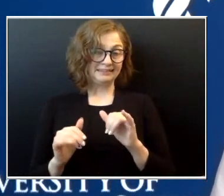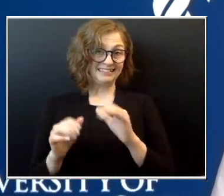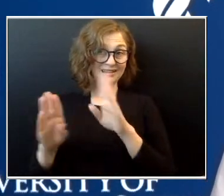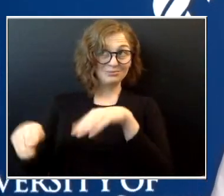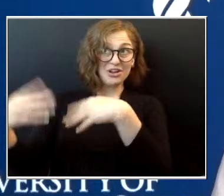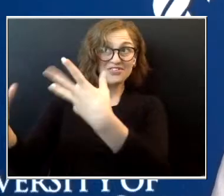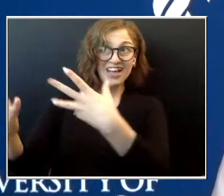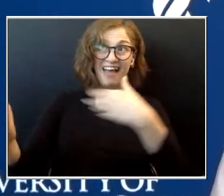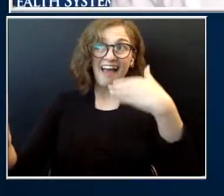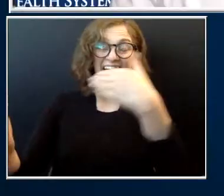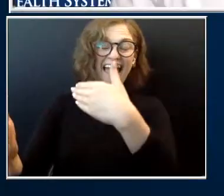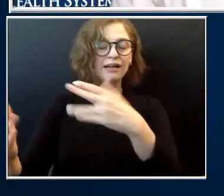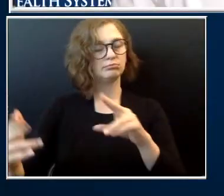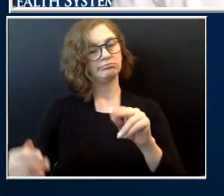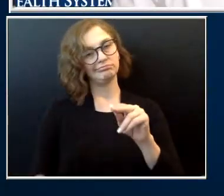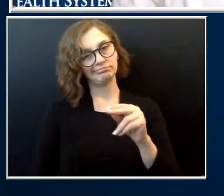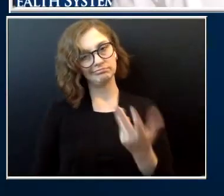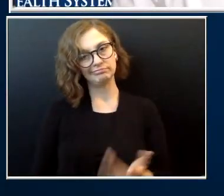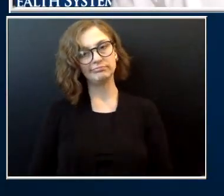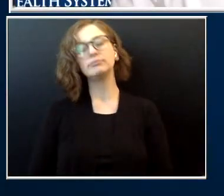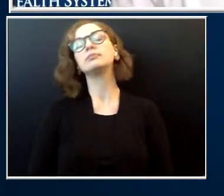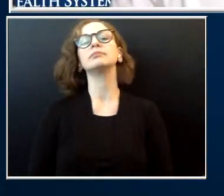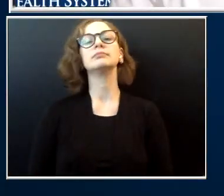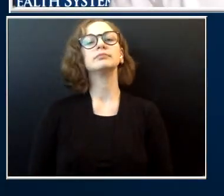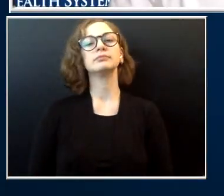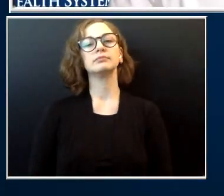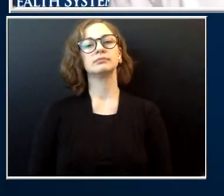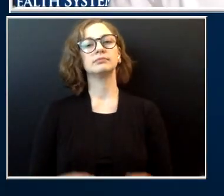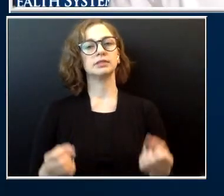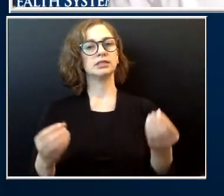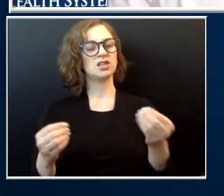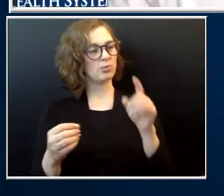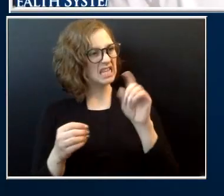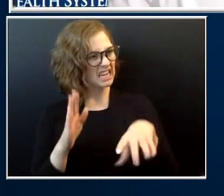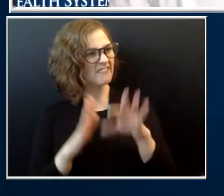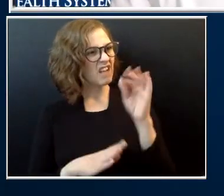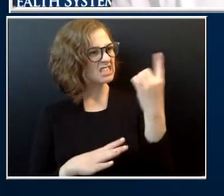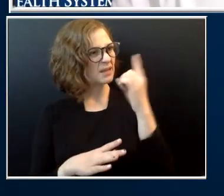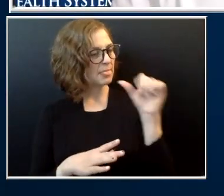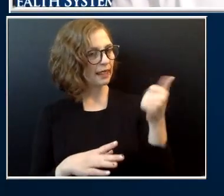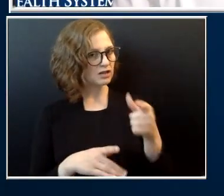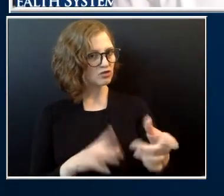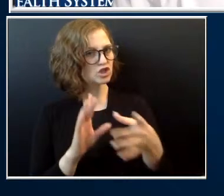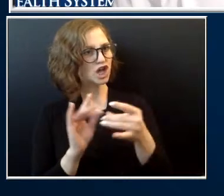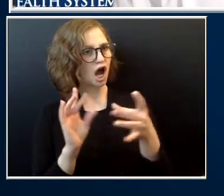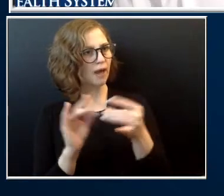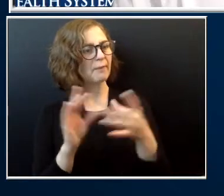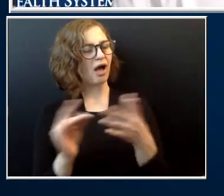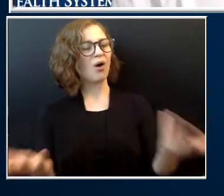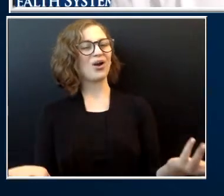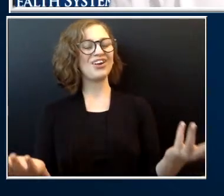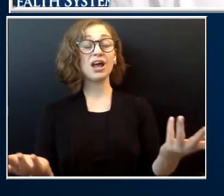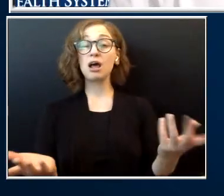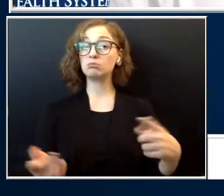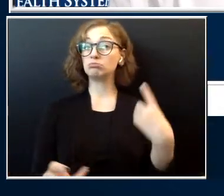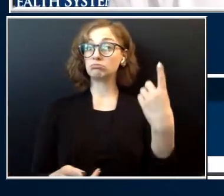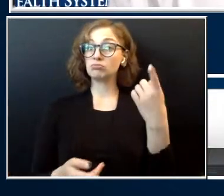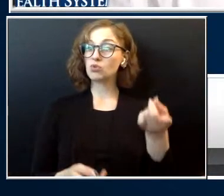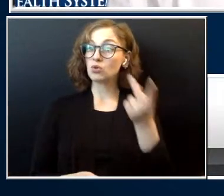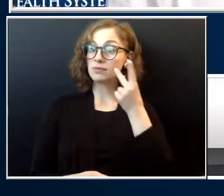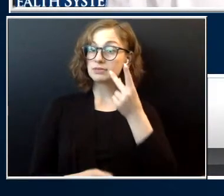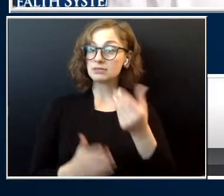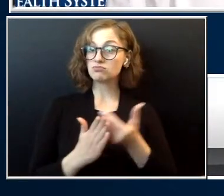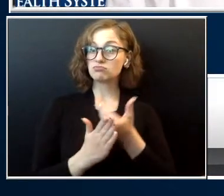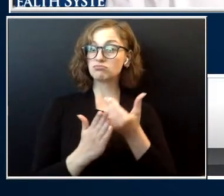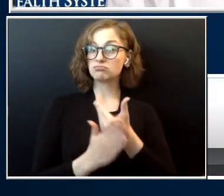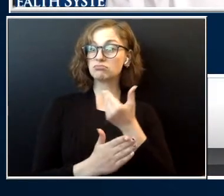basis. So we've got to get more things for you to talk about, Doc Hawk. So this is one here. You've seen a new study that asks if adult